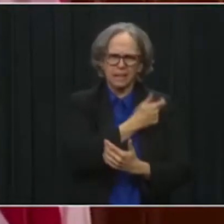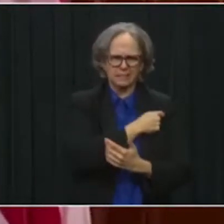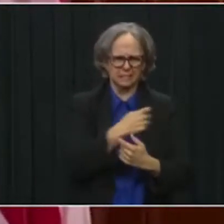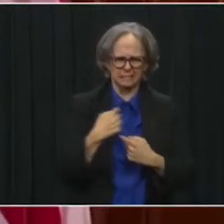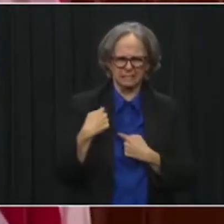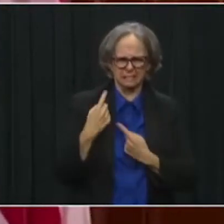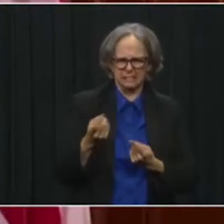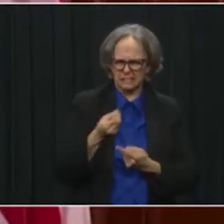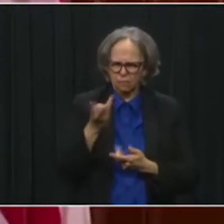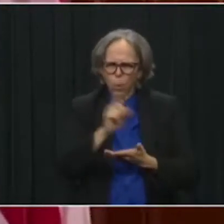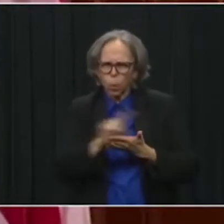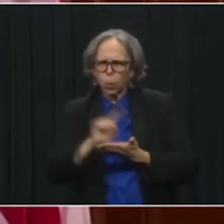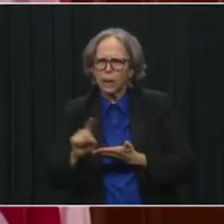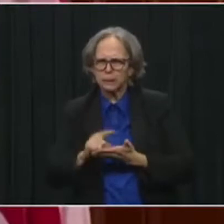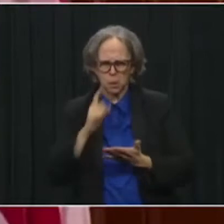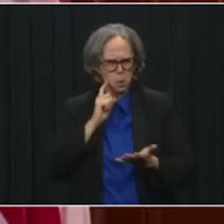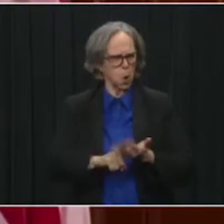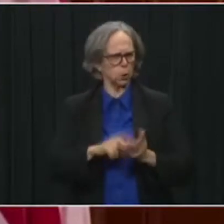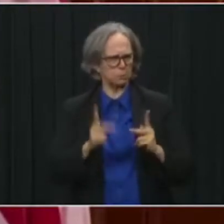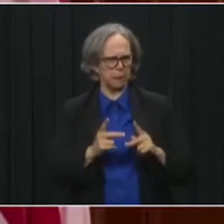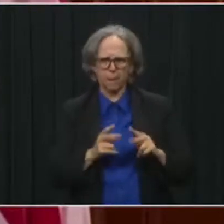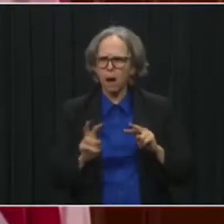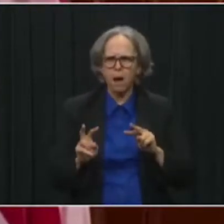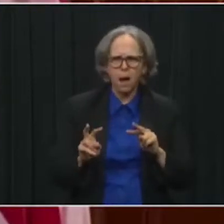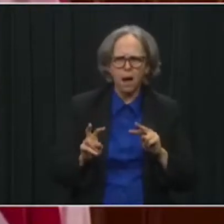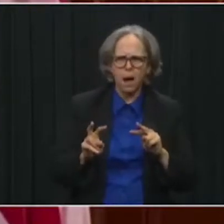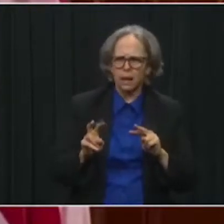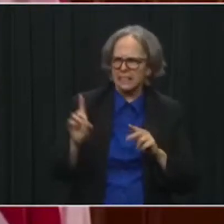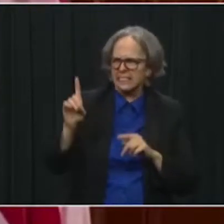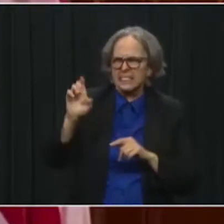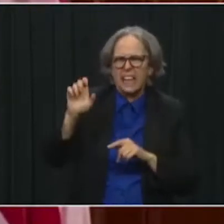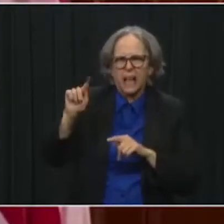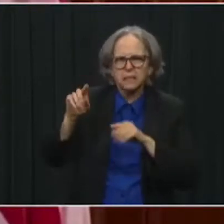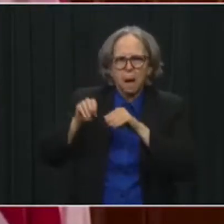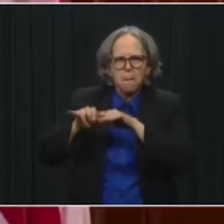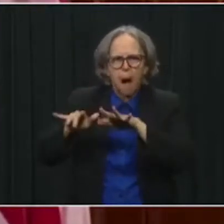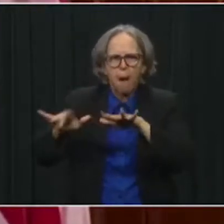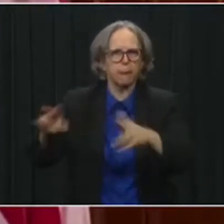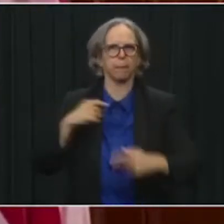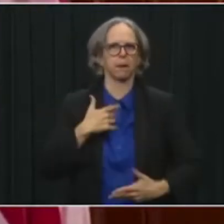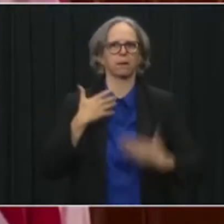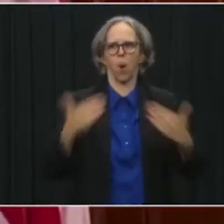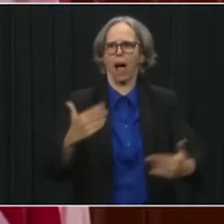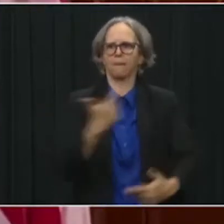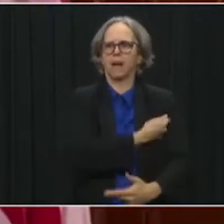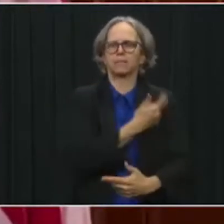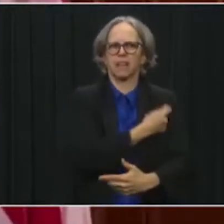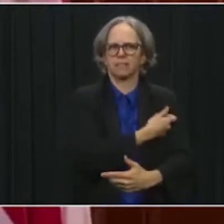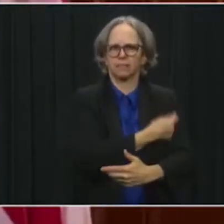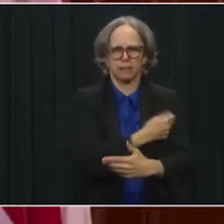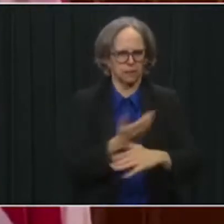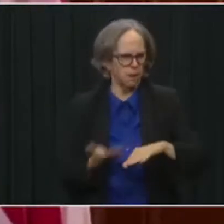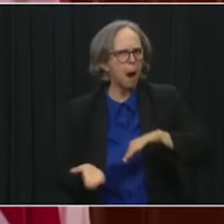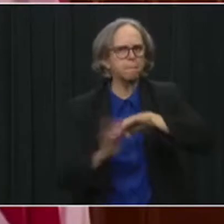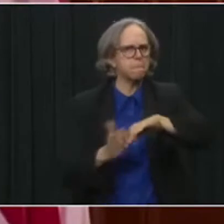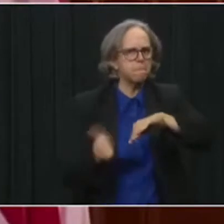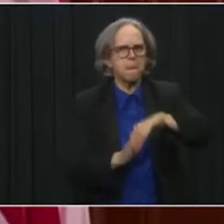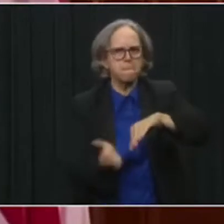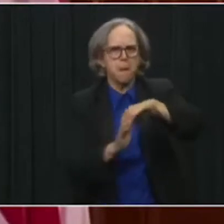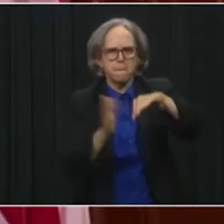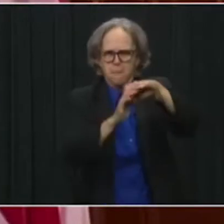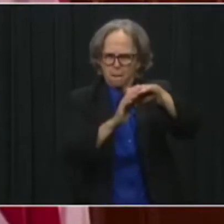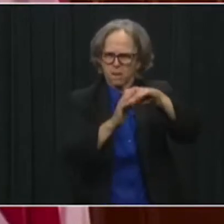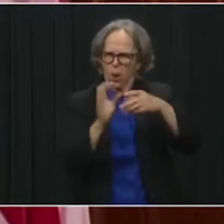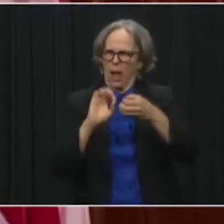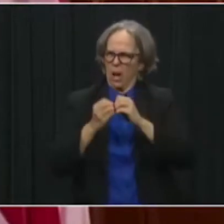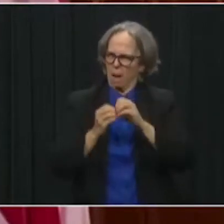of the Delta variant in their communities, more Ohioans are now getting vaccinated. We have seen increases of vaccinations in